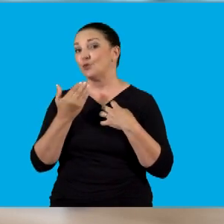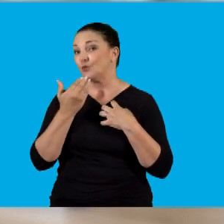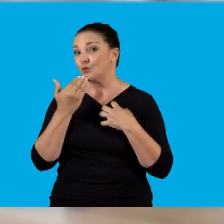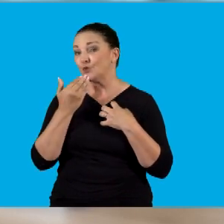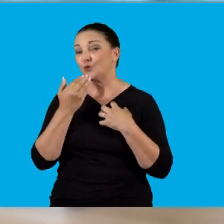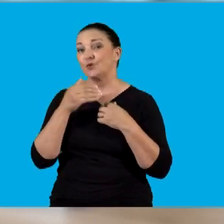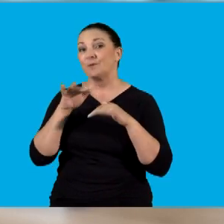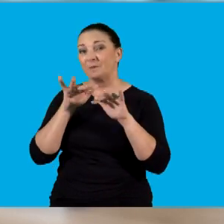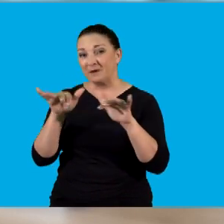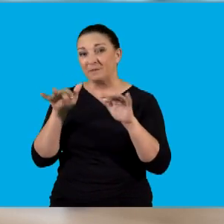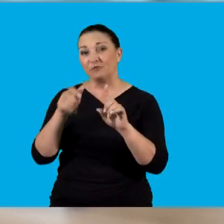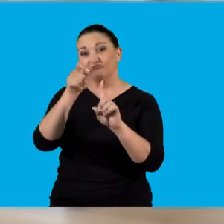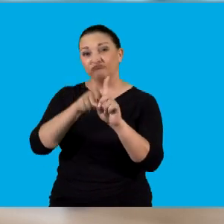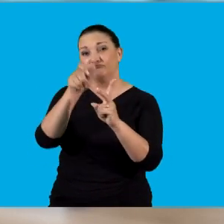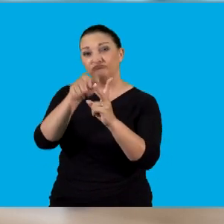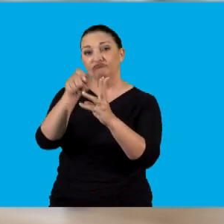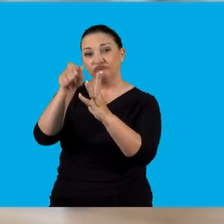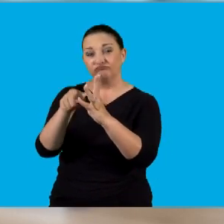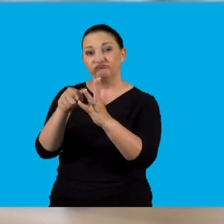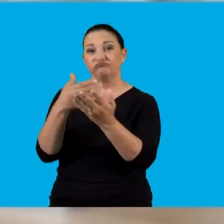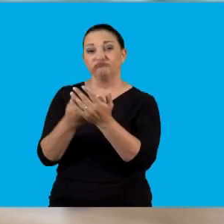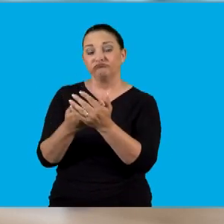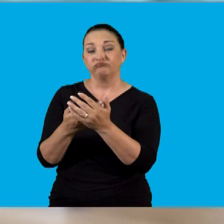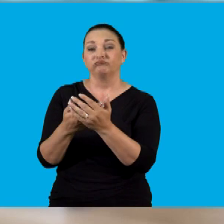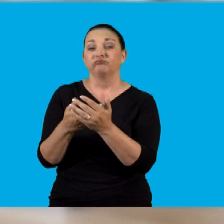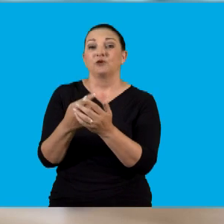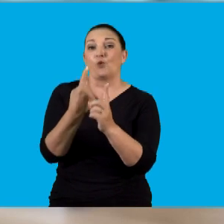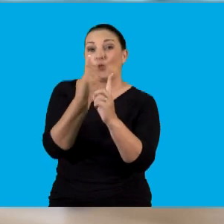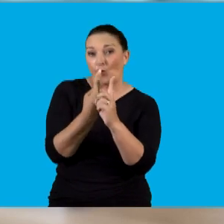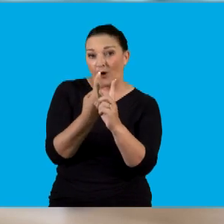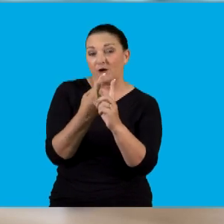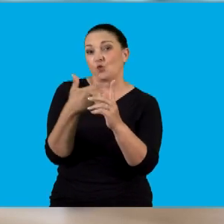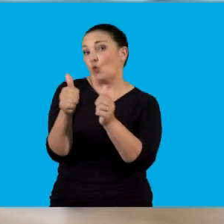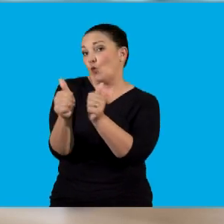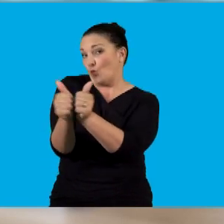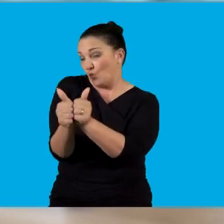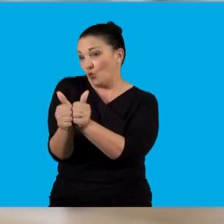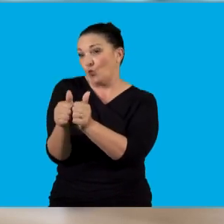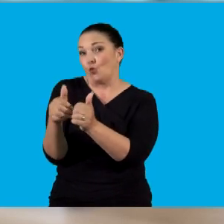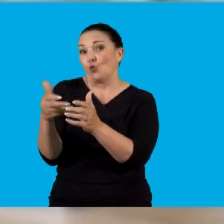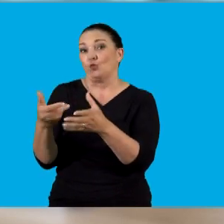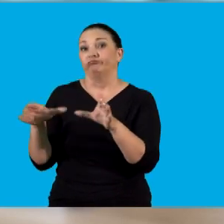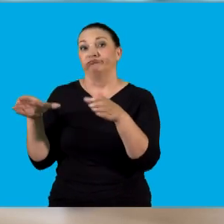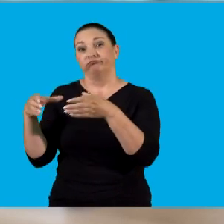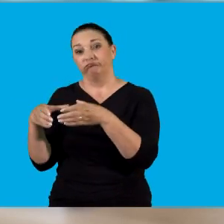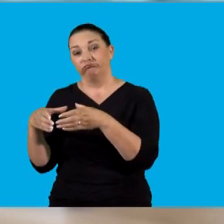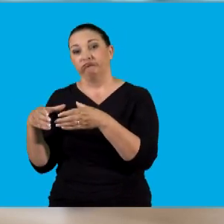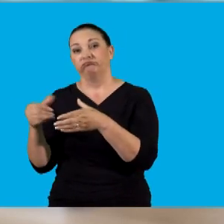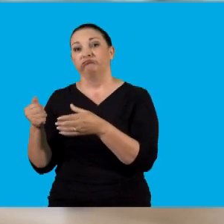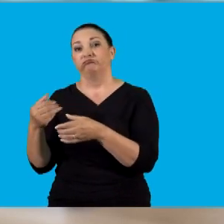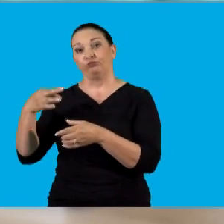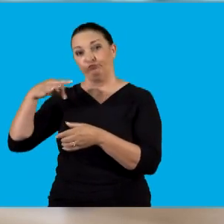these businesses are owned by private individuals. It can be a sole trader, it can be partnerships, it can be